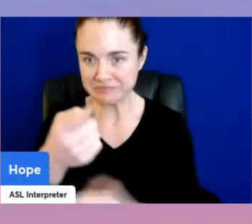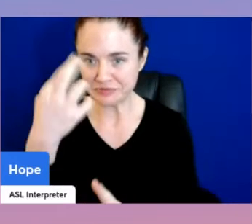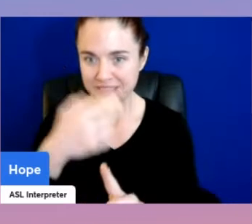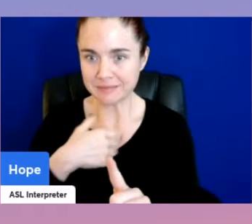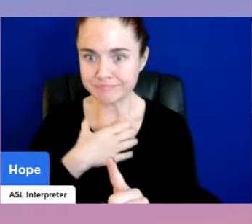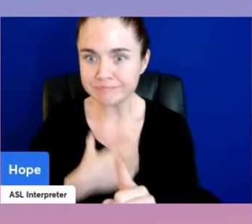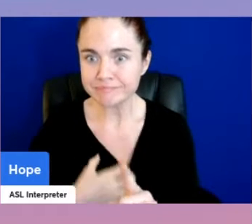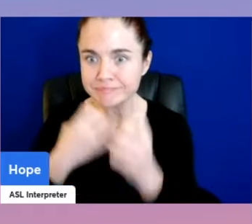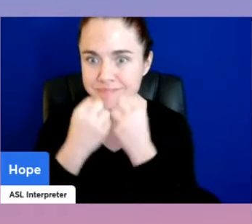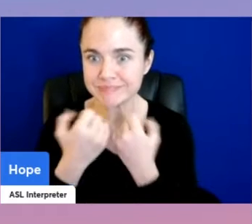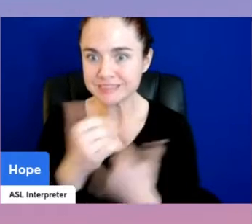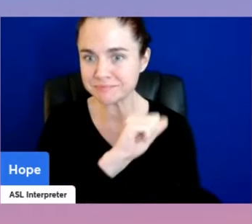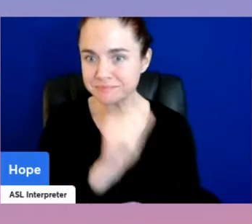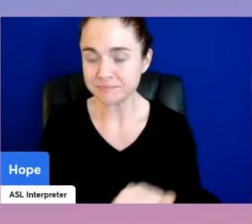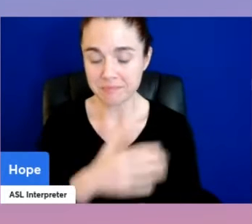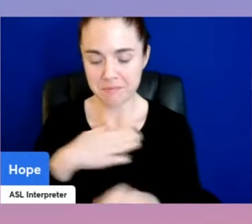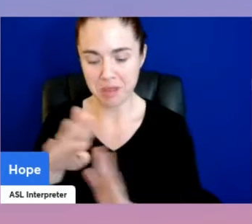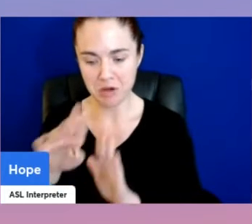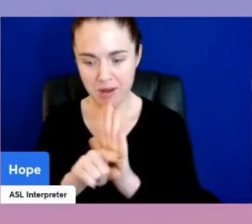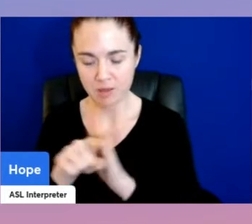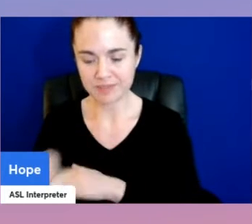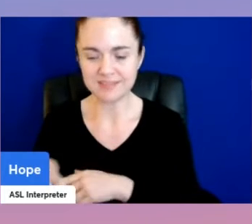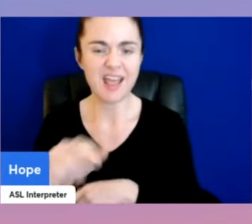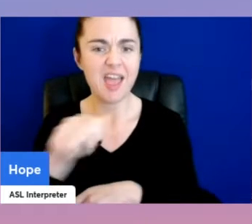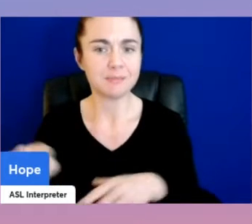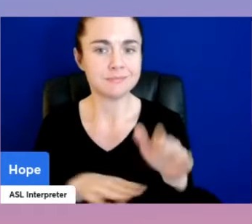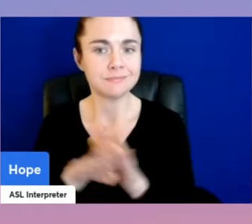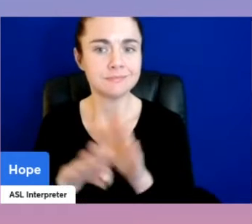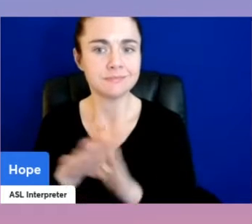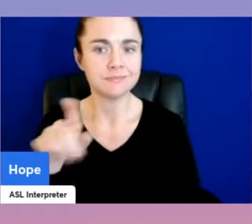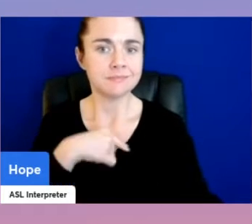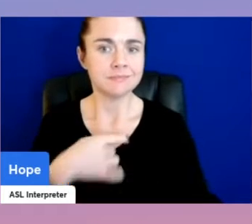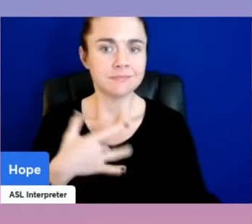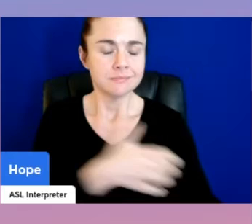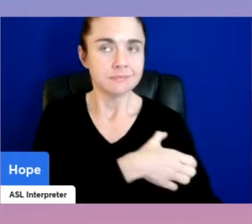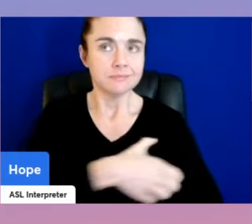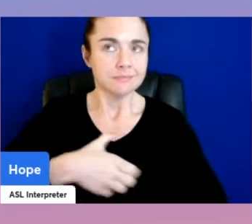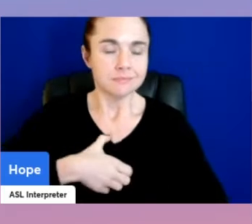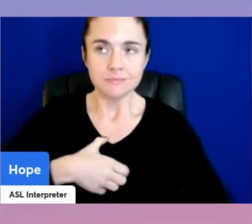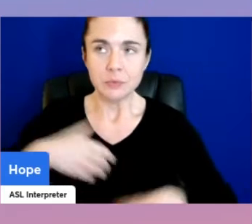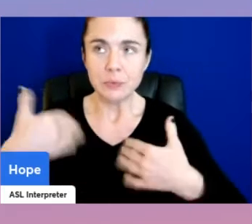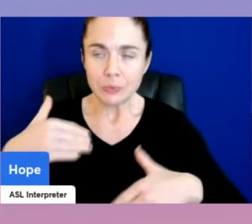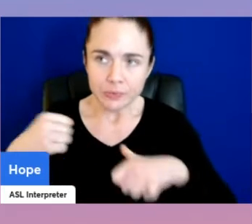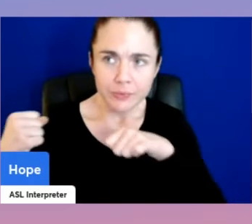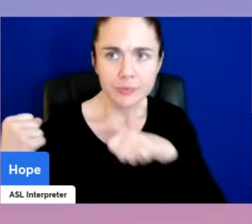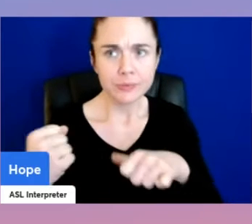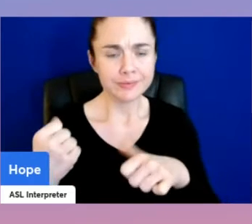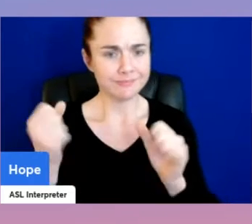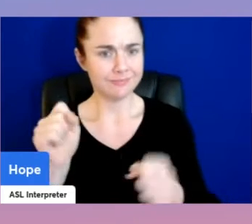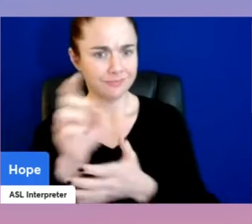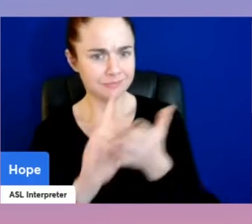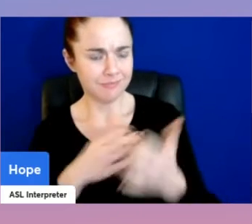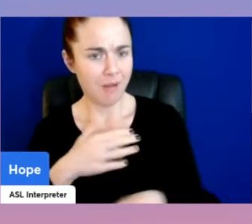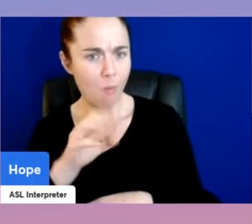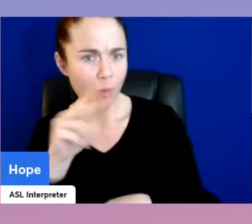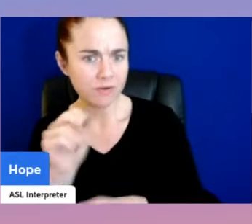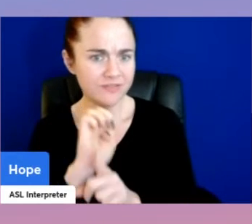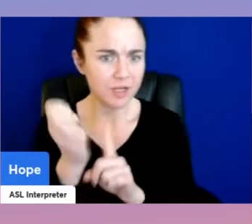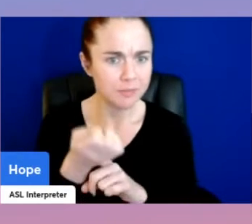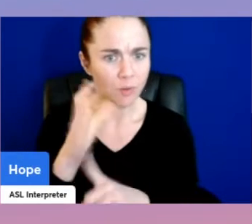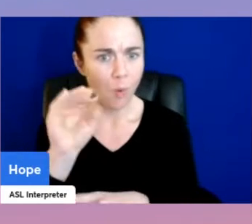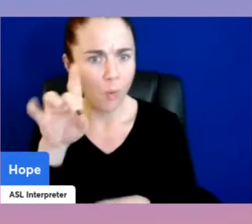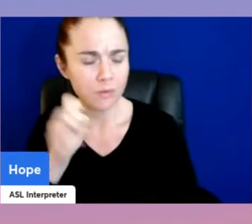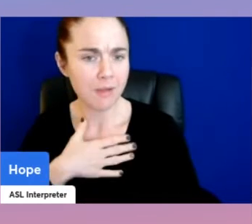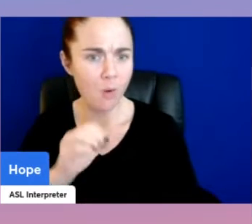come from an app dev background, and I can't tell you how empowering it feels to be able to design my own environment and code my